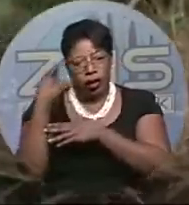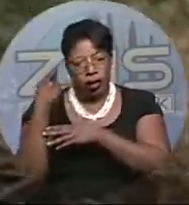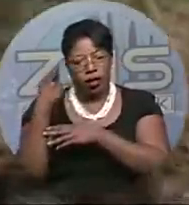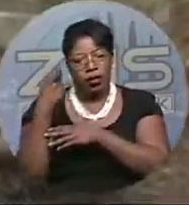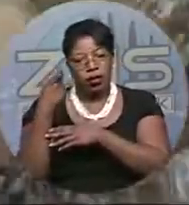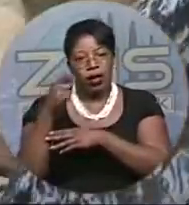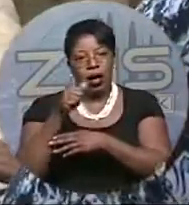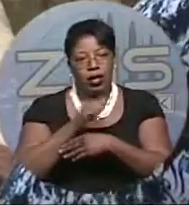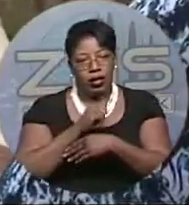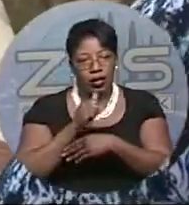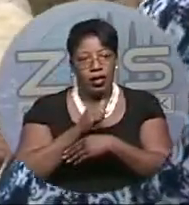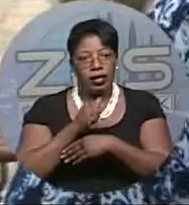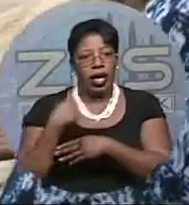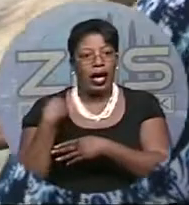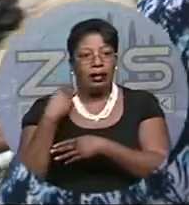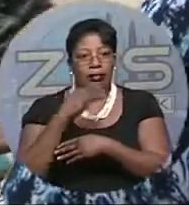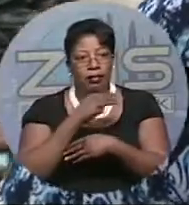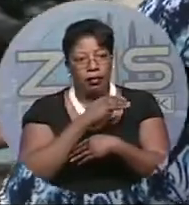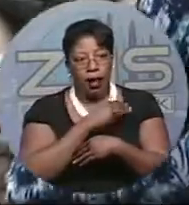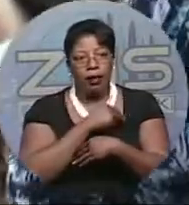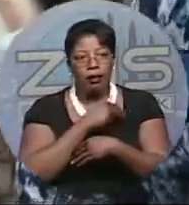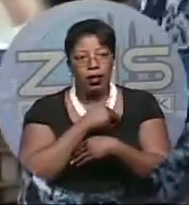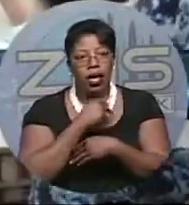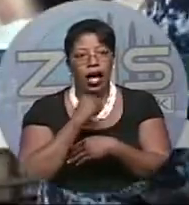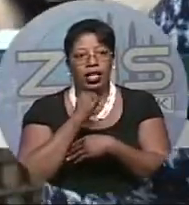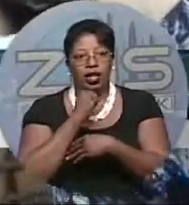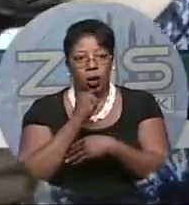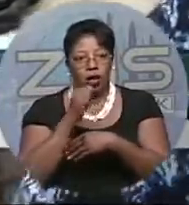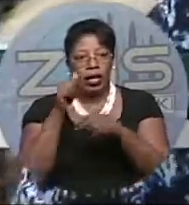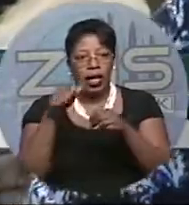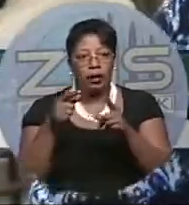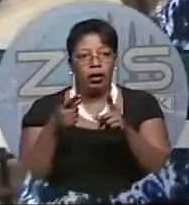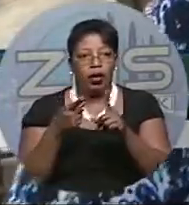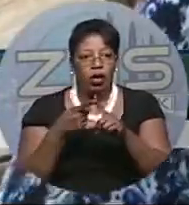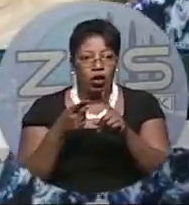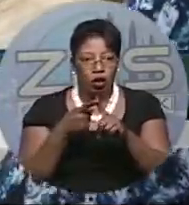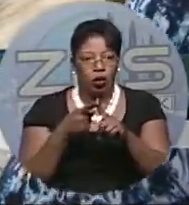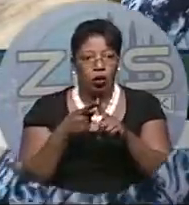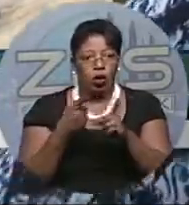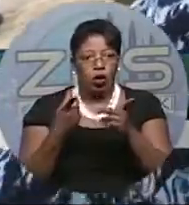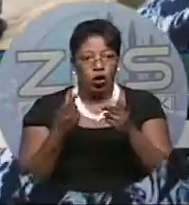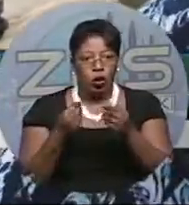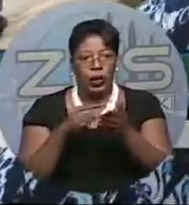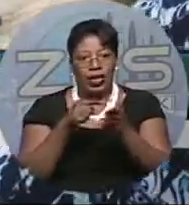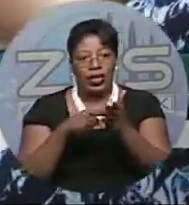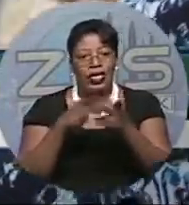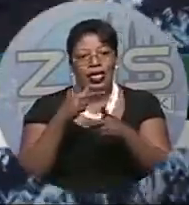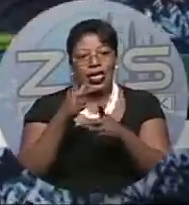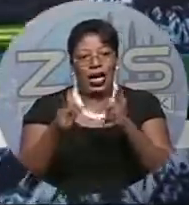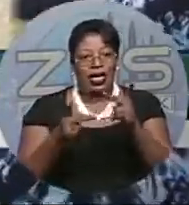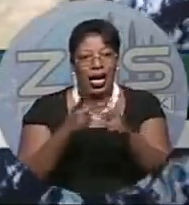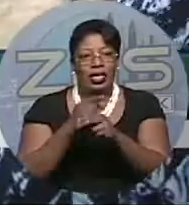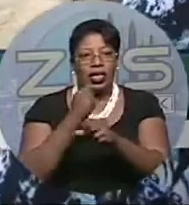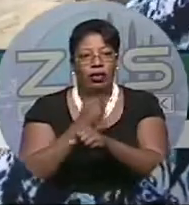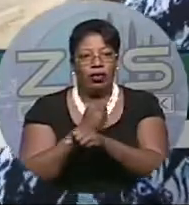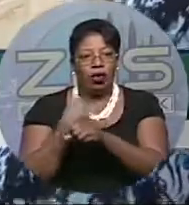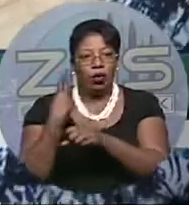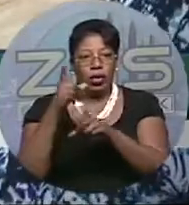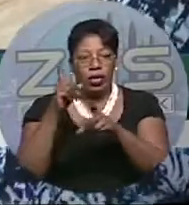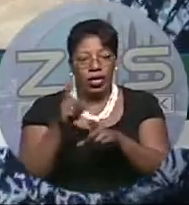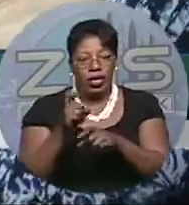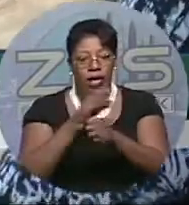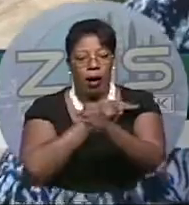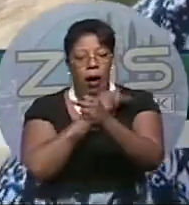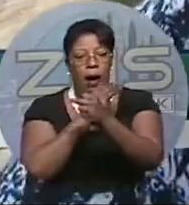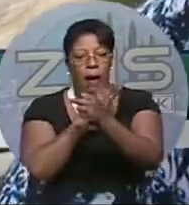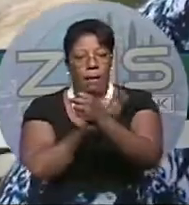amongst ourselves and members, our members are not really capable of doing this kind of work. We need the muscles